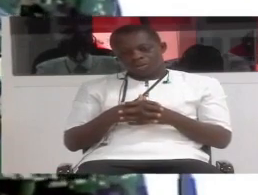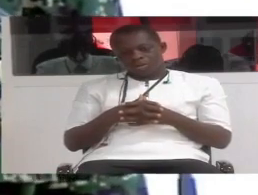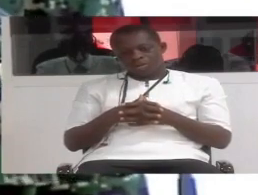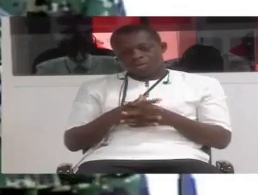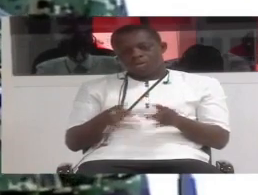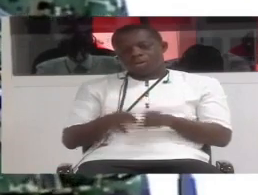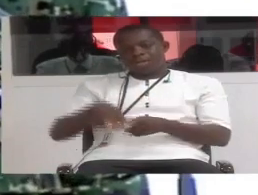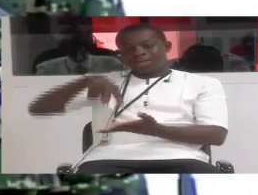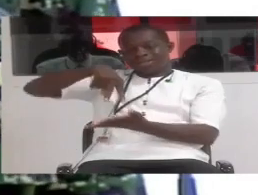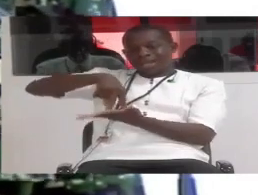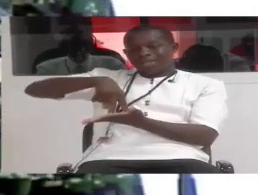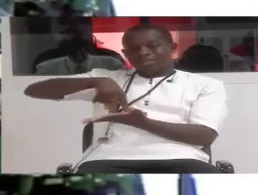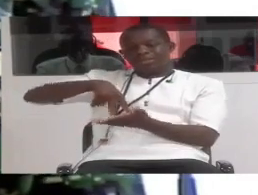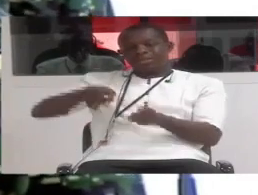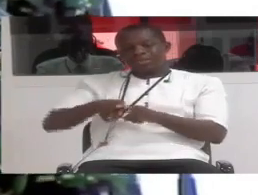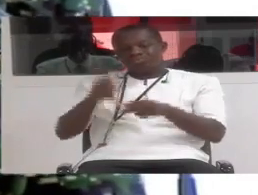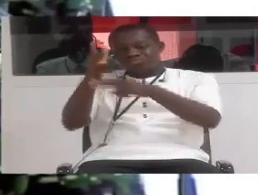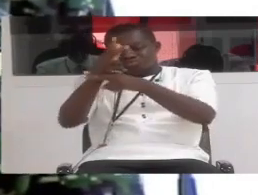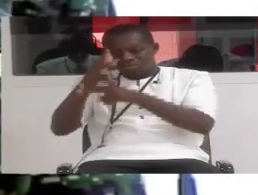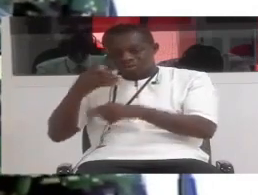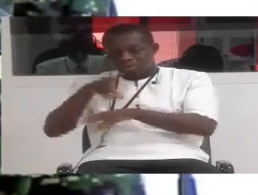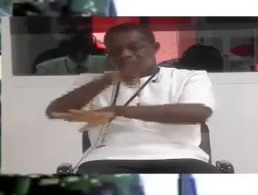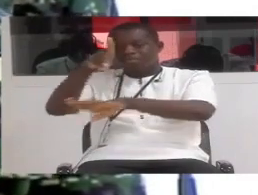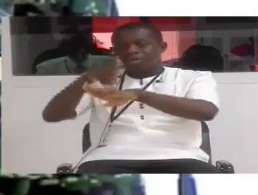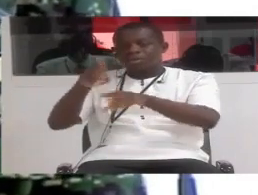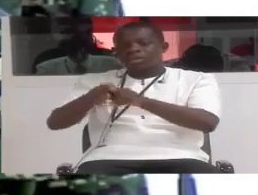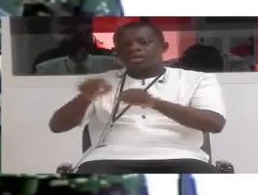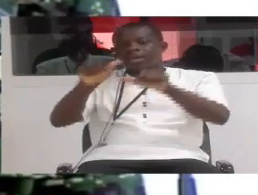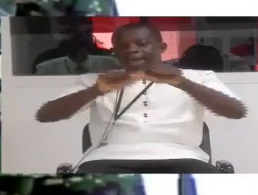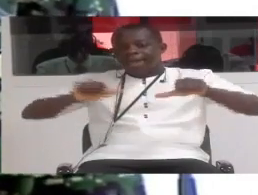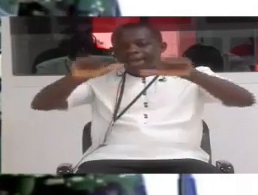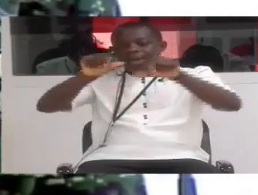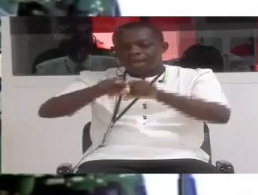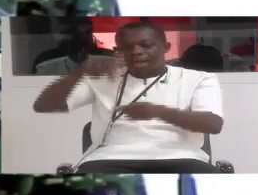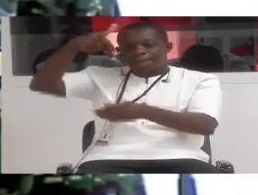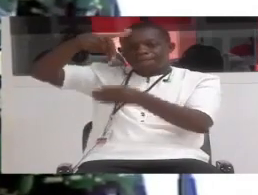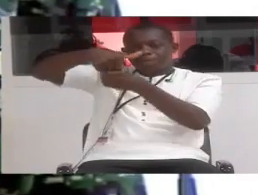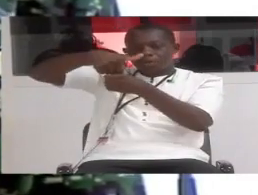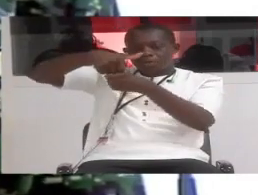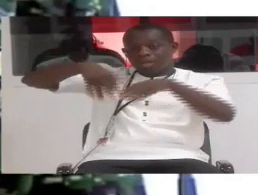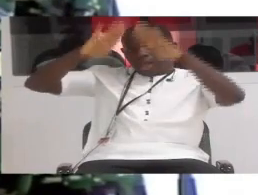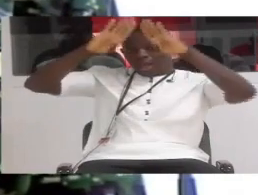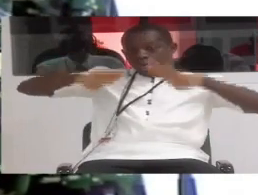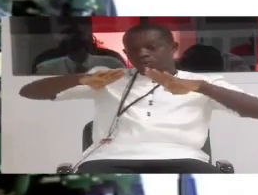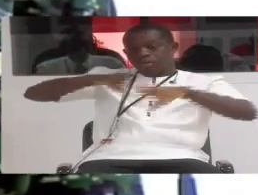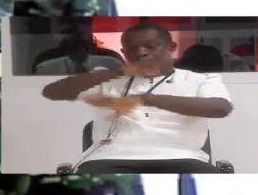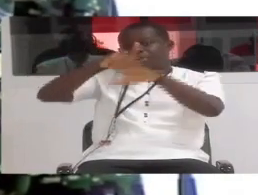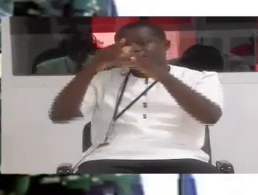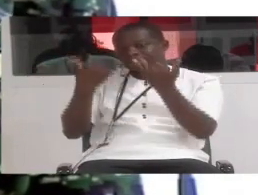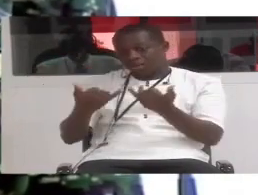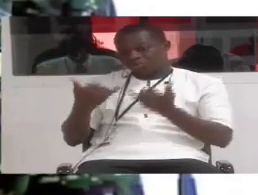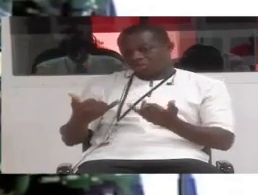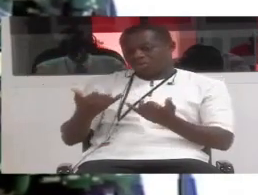dañ taxawal checkpoint ci bori present petroleum house fum nekkan. We mounted a checkpoint at where the